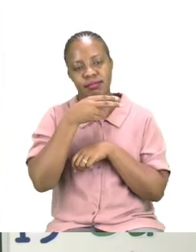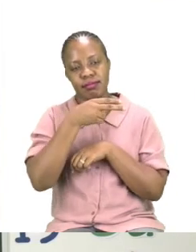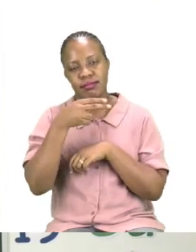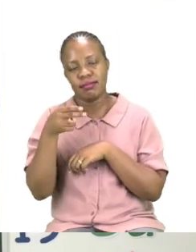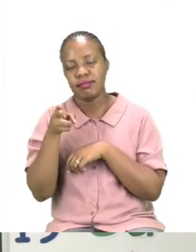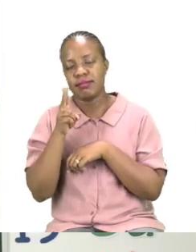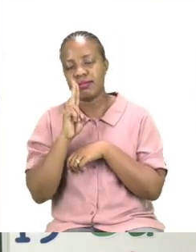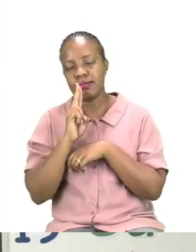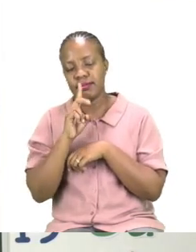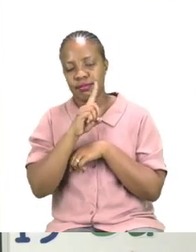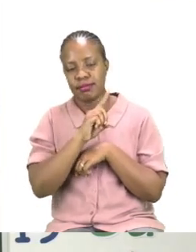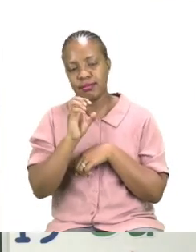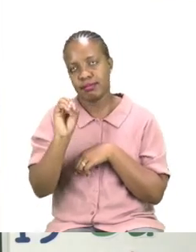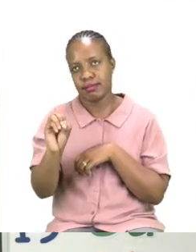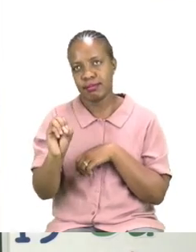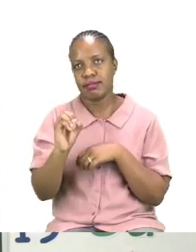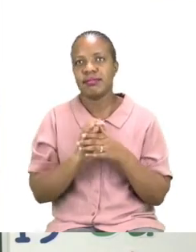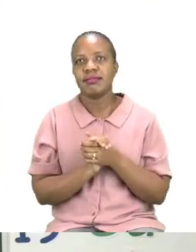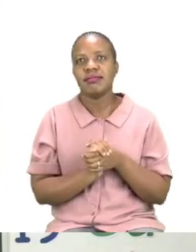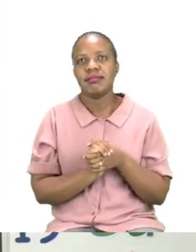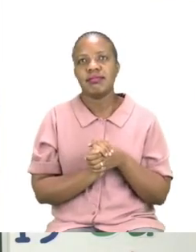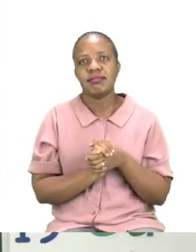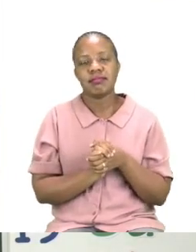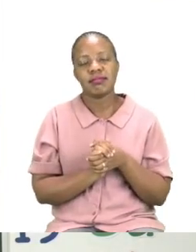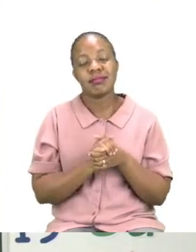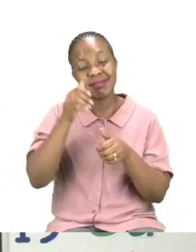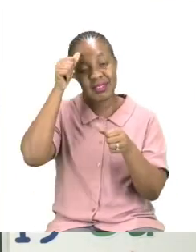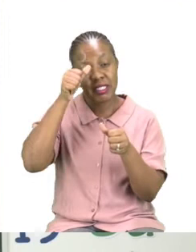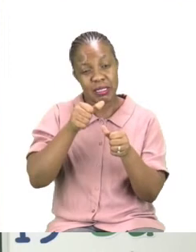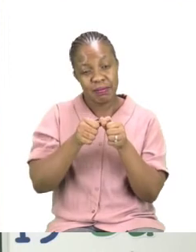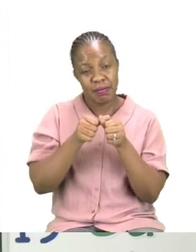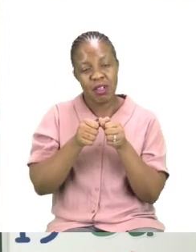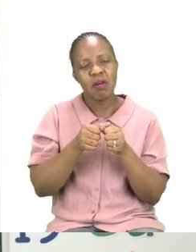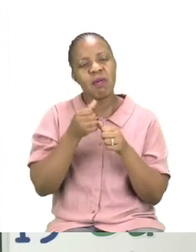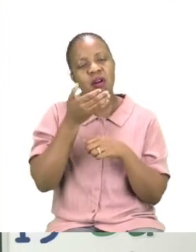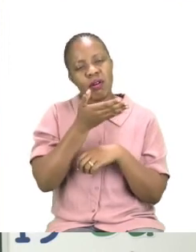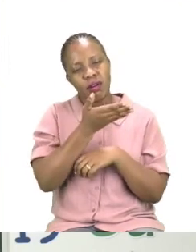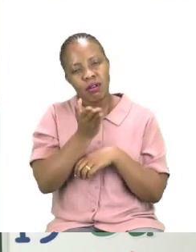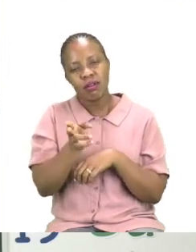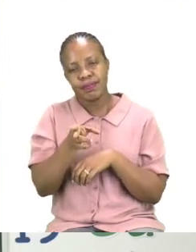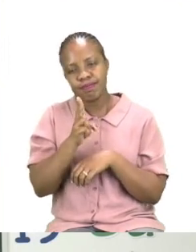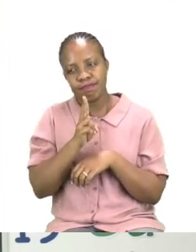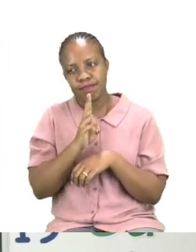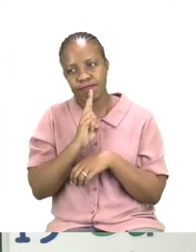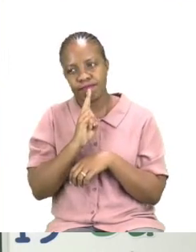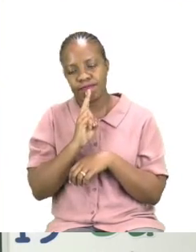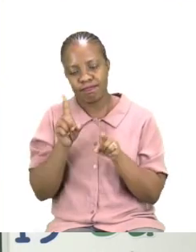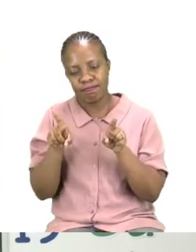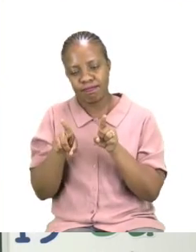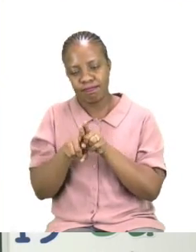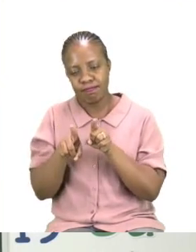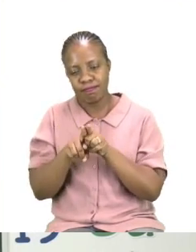equals 10. Remember, all our answers are going to be 10. So this is going to be very easy for